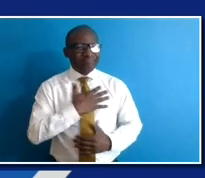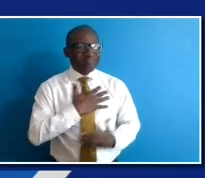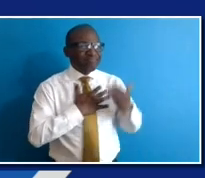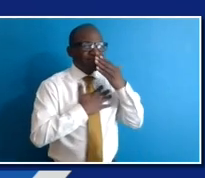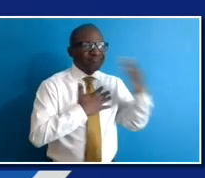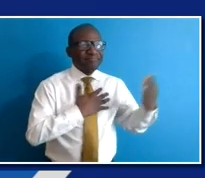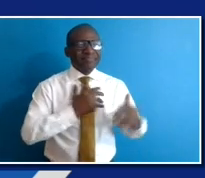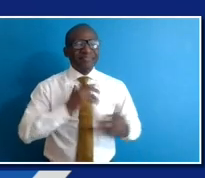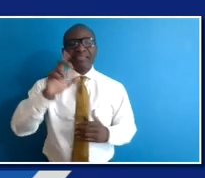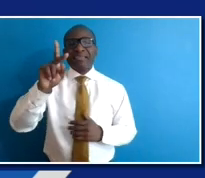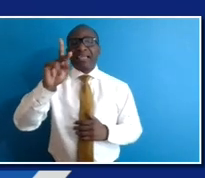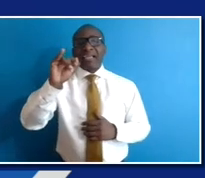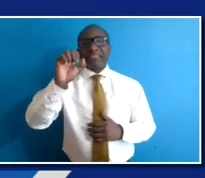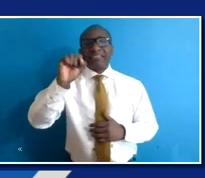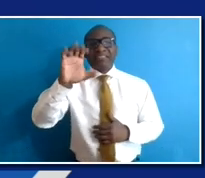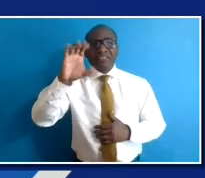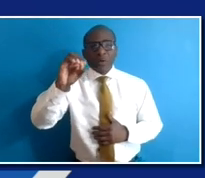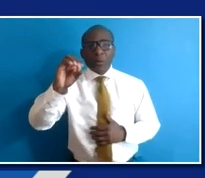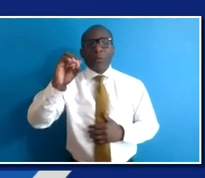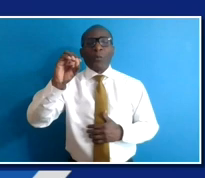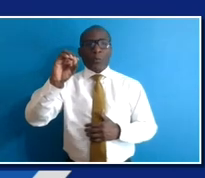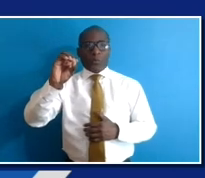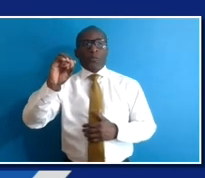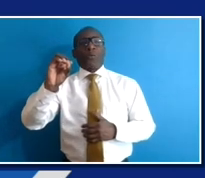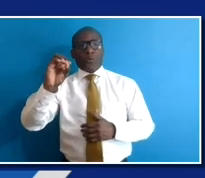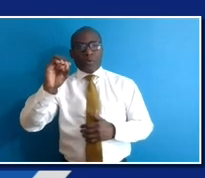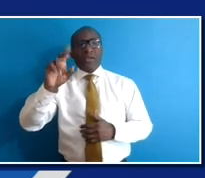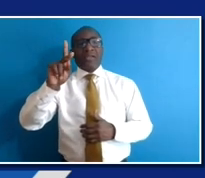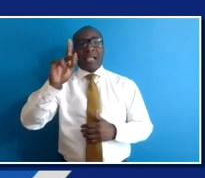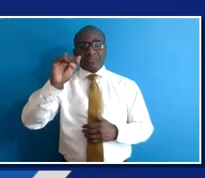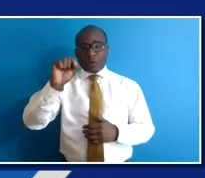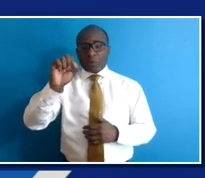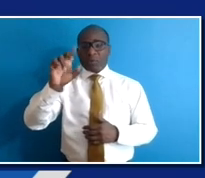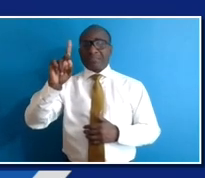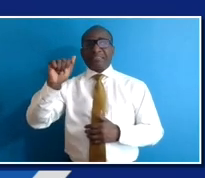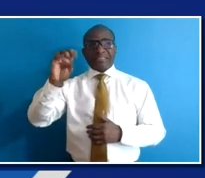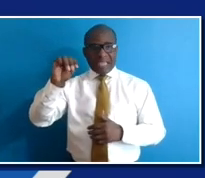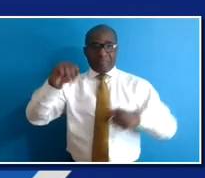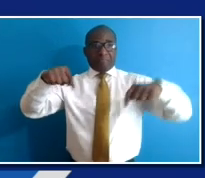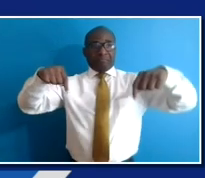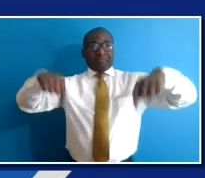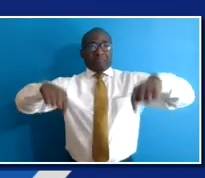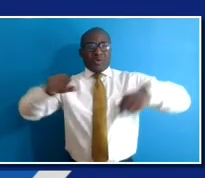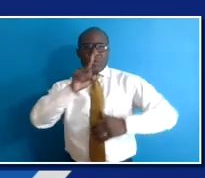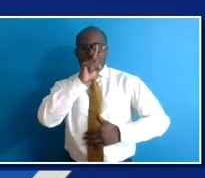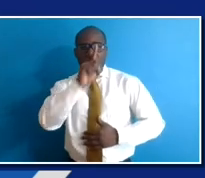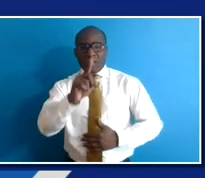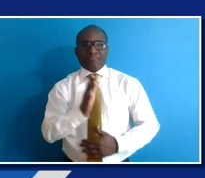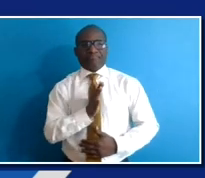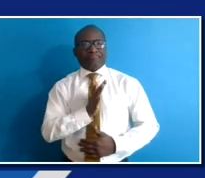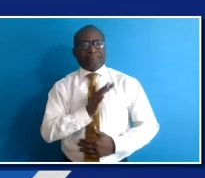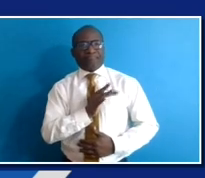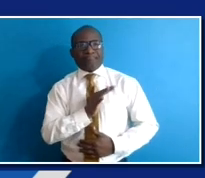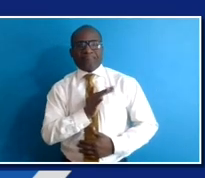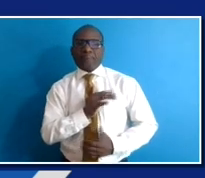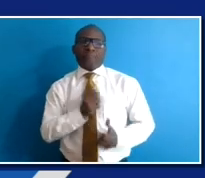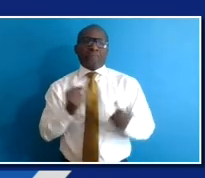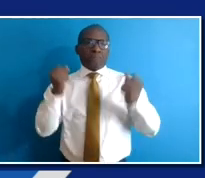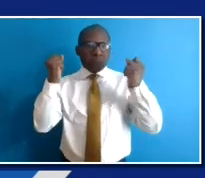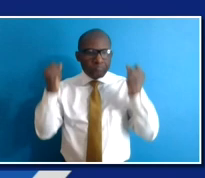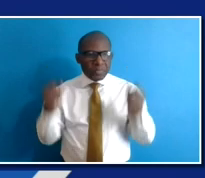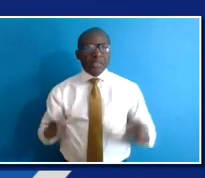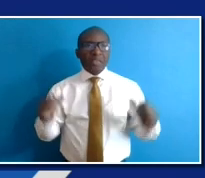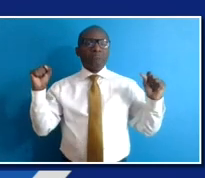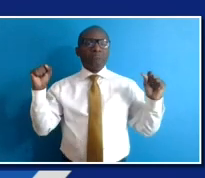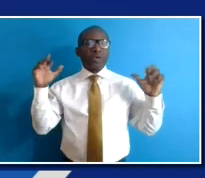the county executive mentioned, this is a very active park. And what has been, even though a really